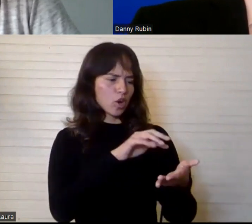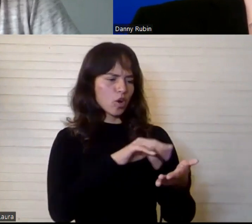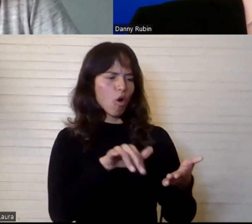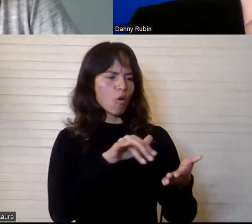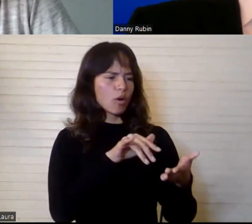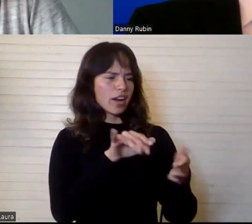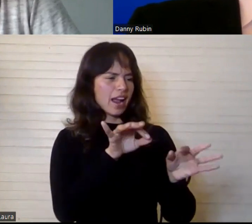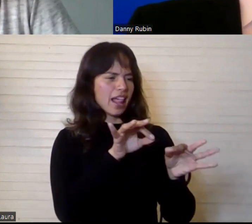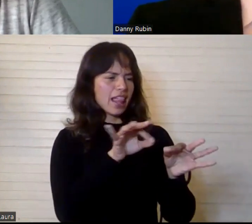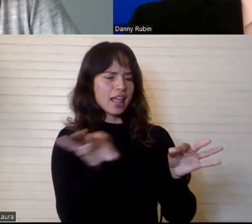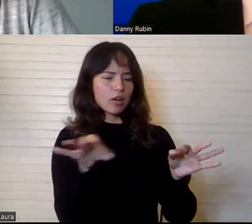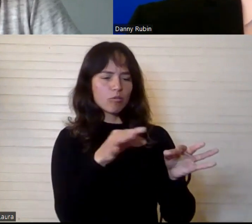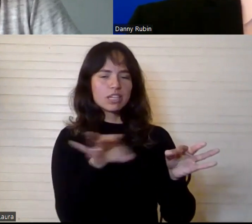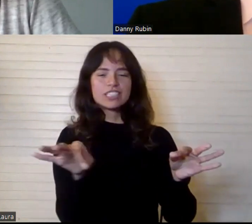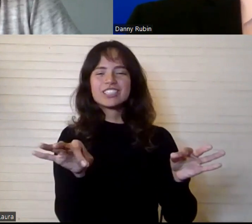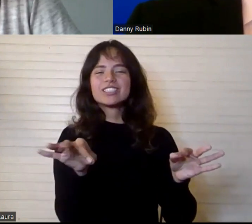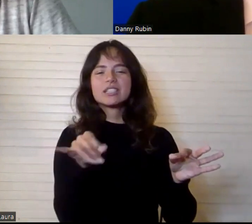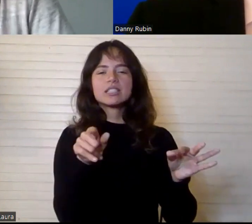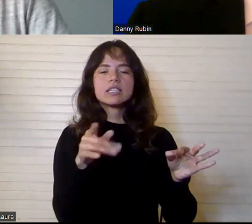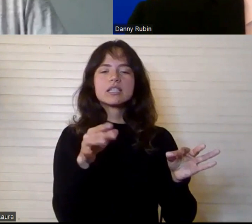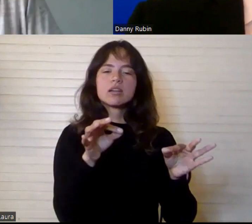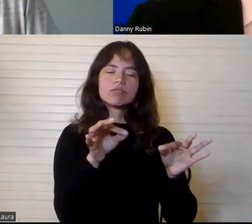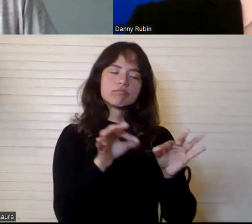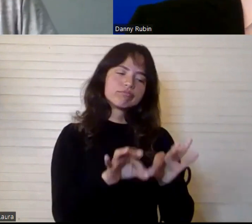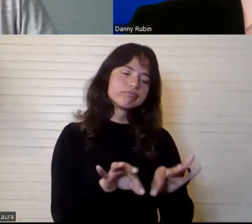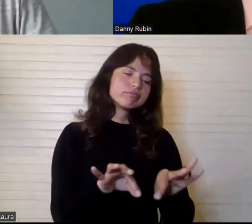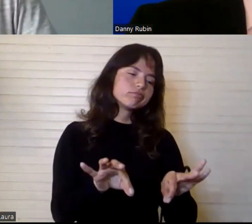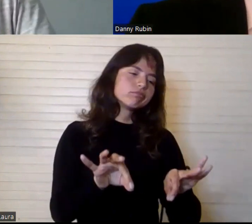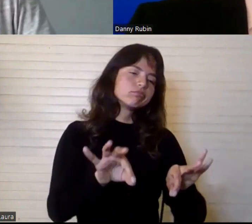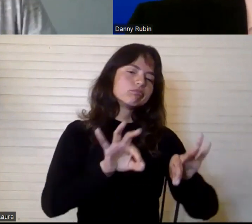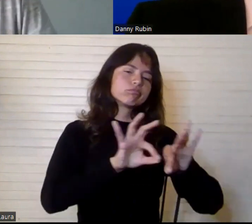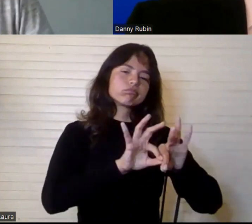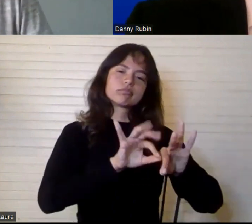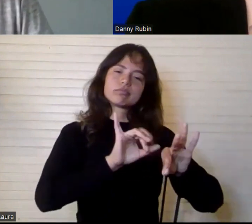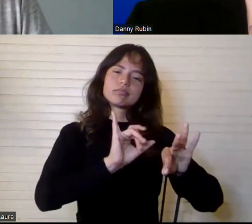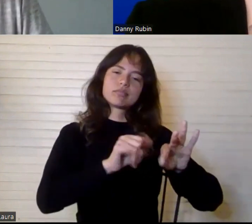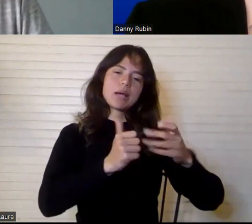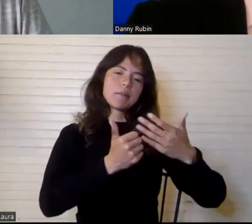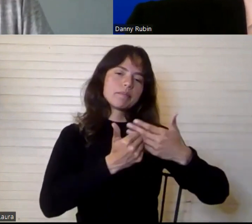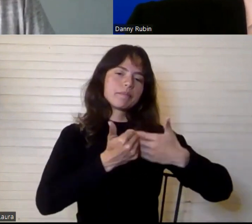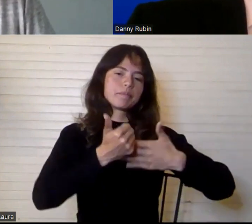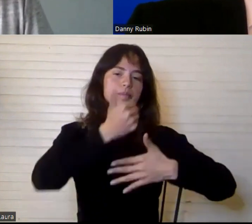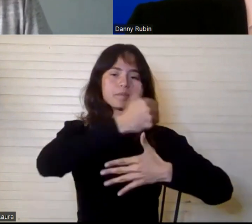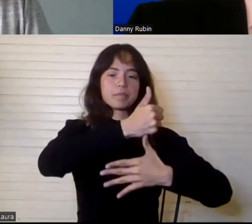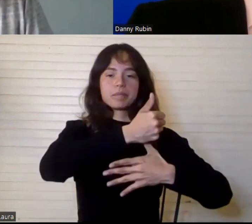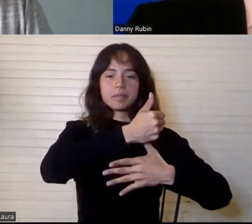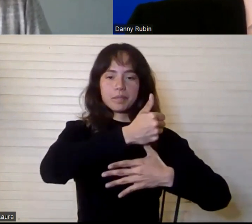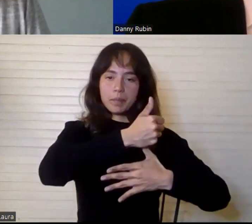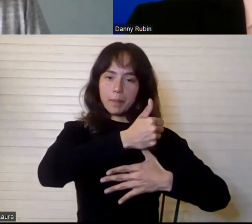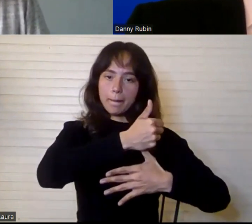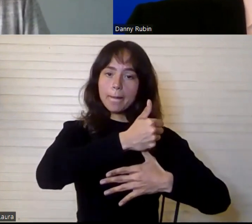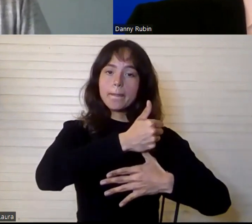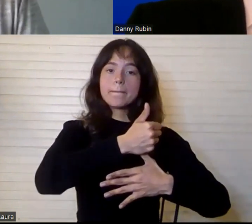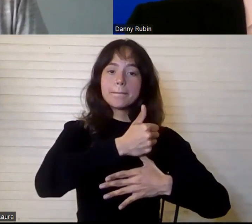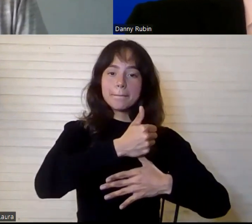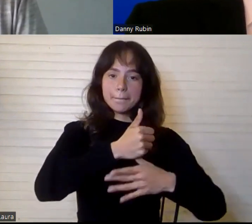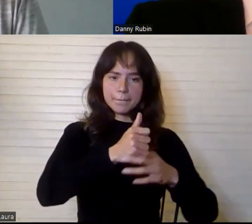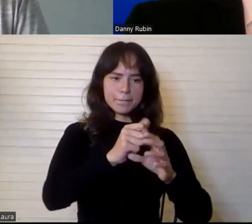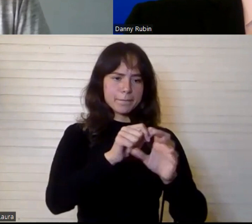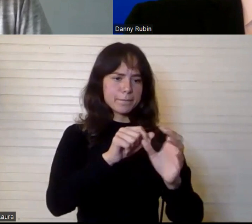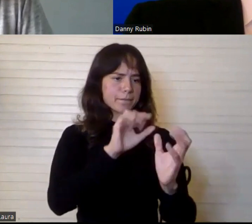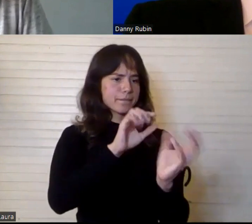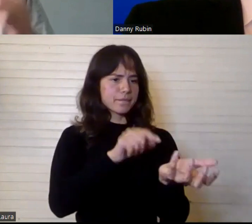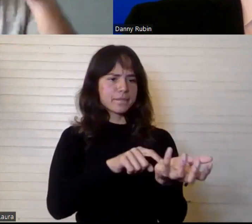requirement. And that sort of foundational piece of having an understanding of coding will serve that